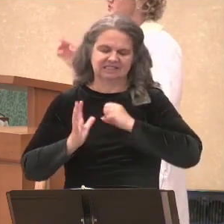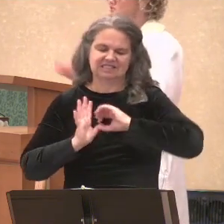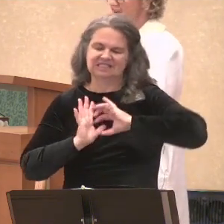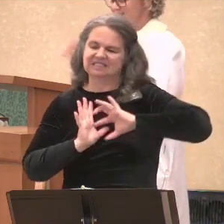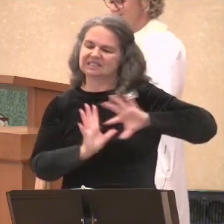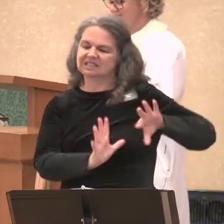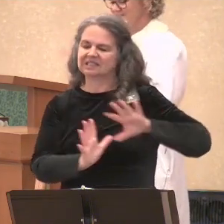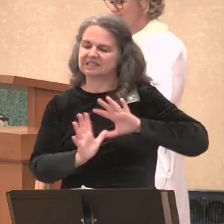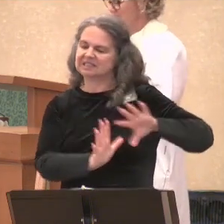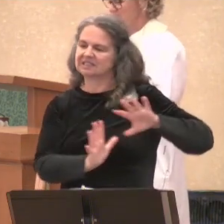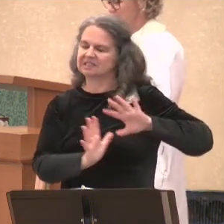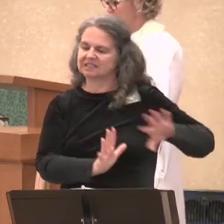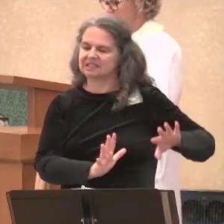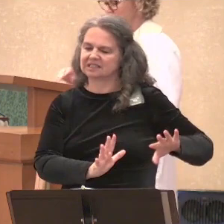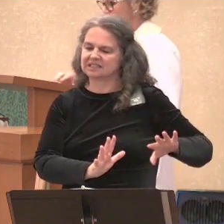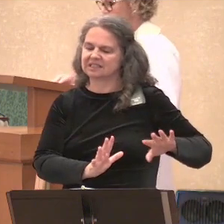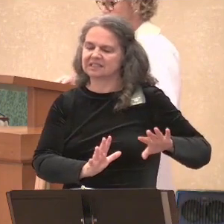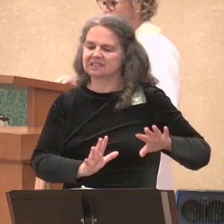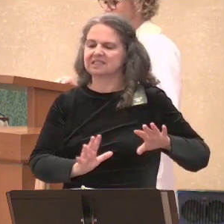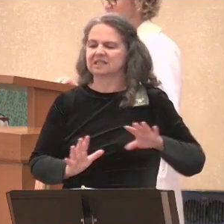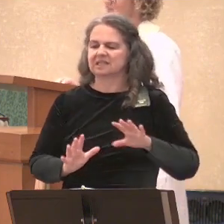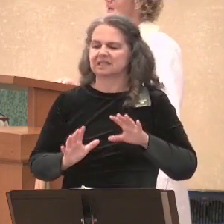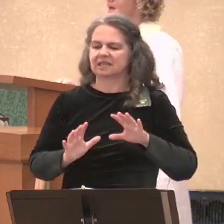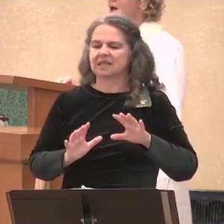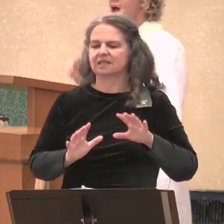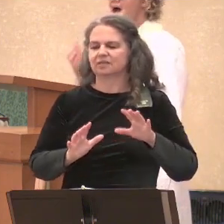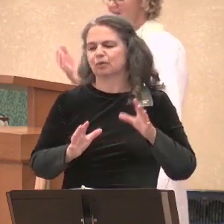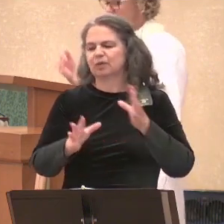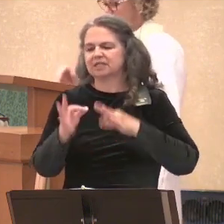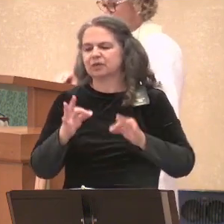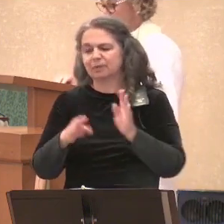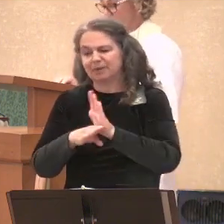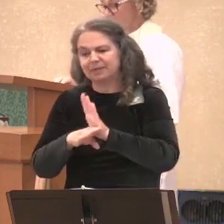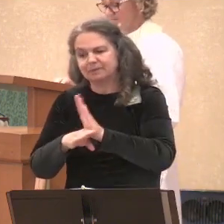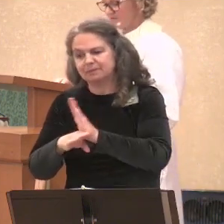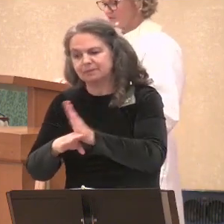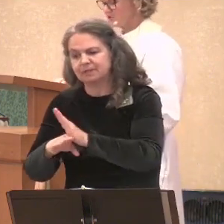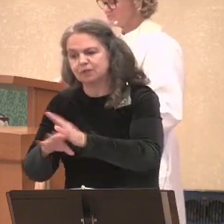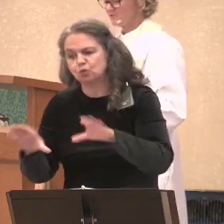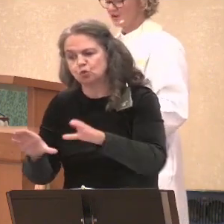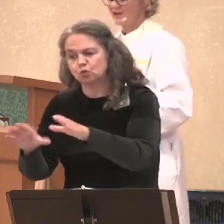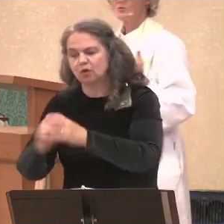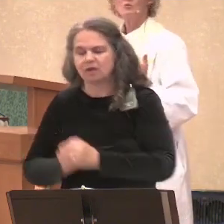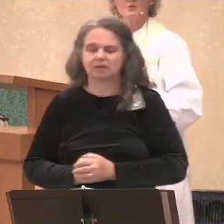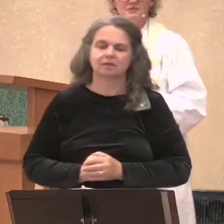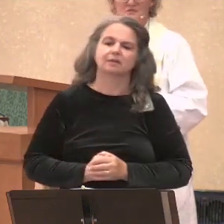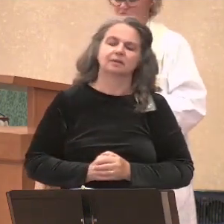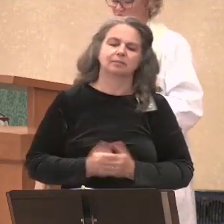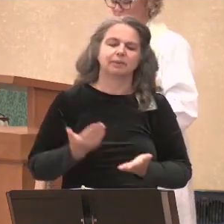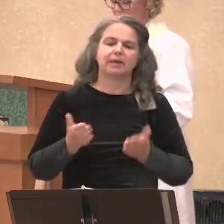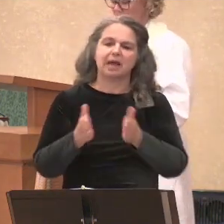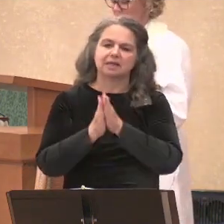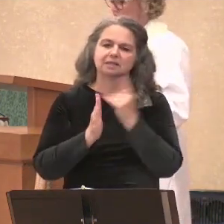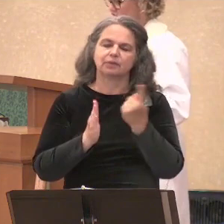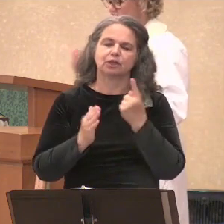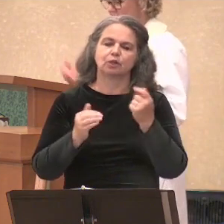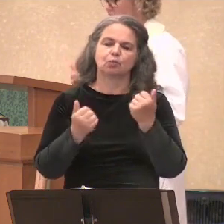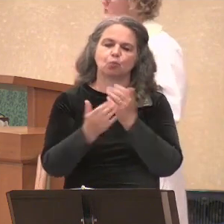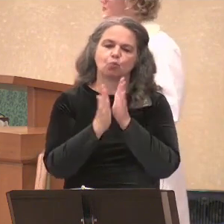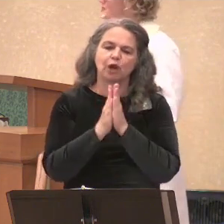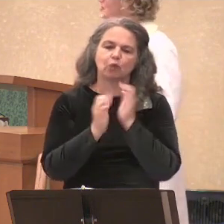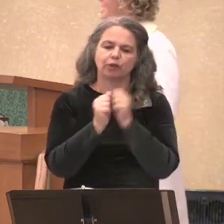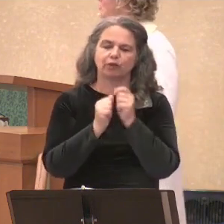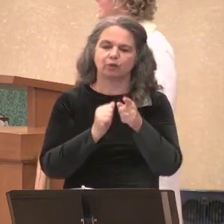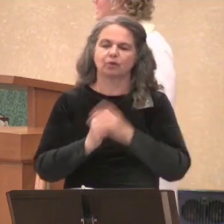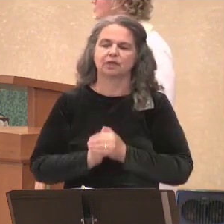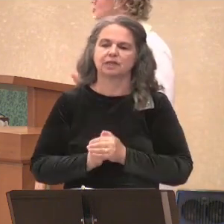or distracting yourself with a bunch of busyness, ask someone to pray with you. Share how